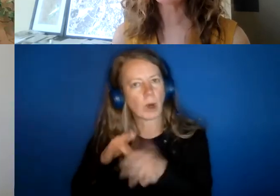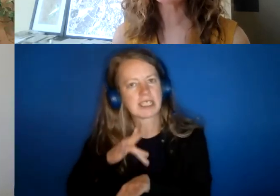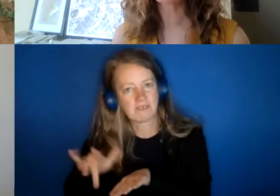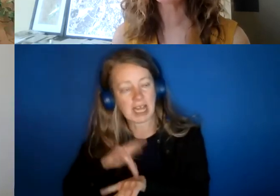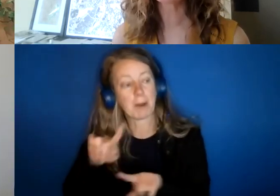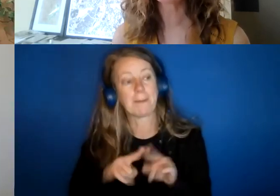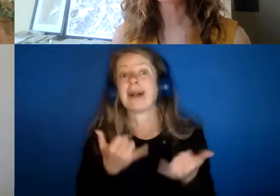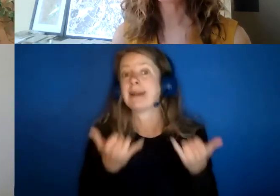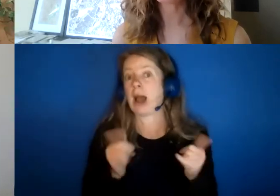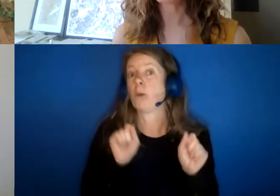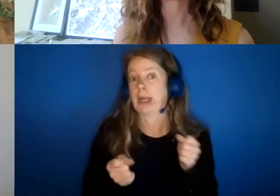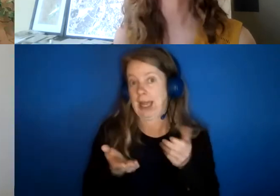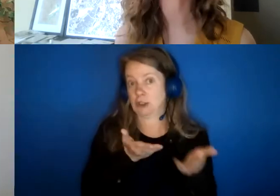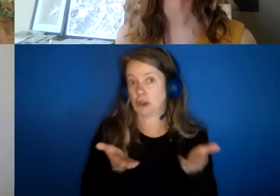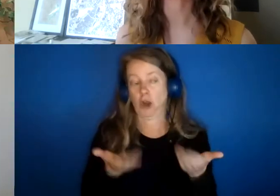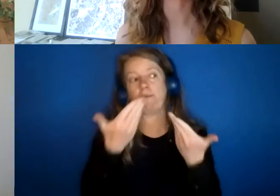a testing